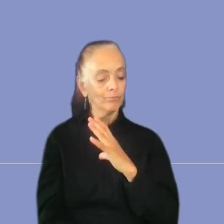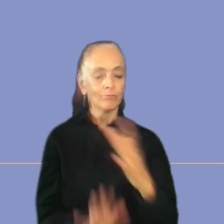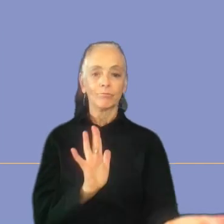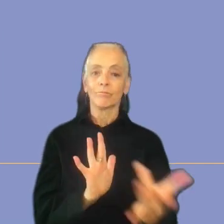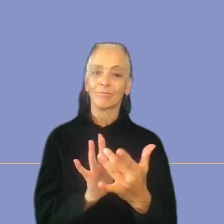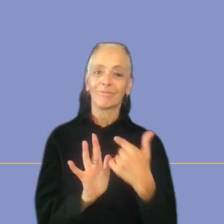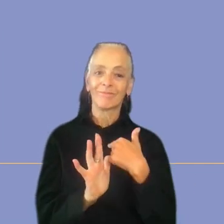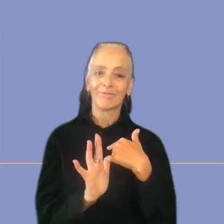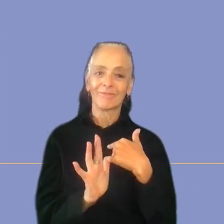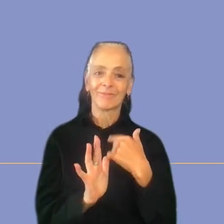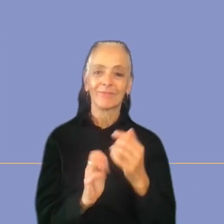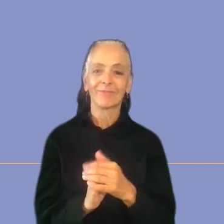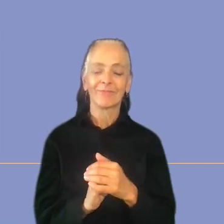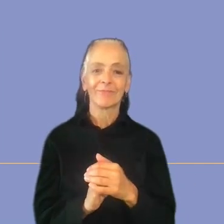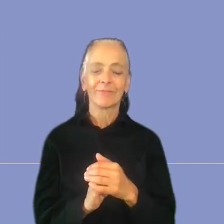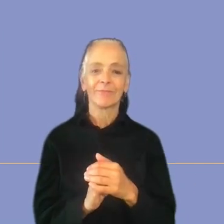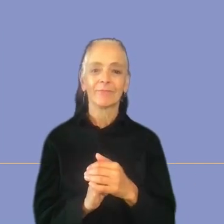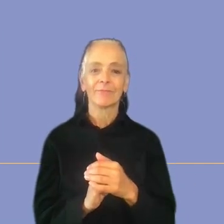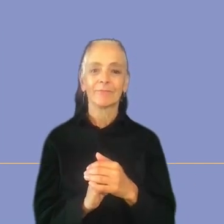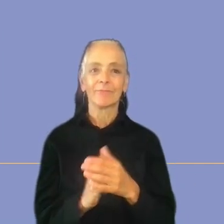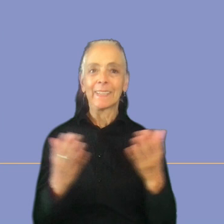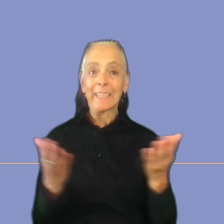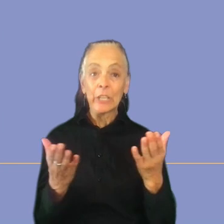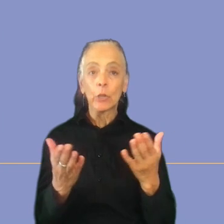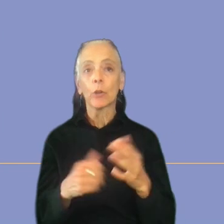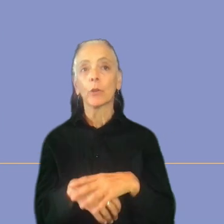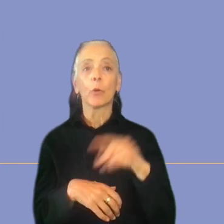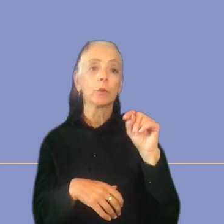me either via twitter or linkedin